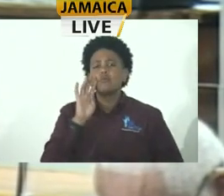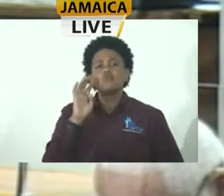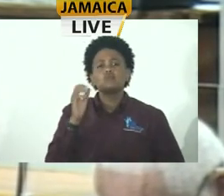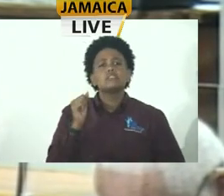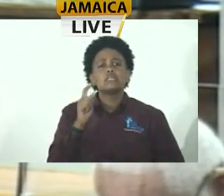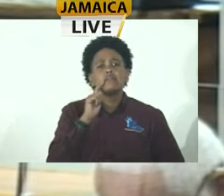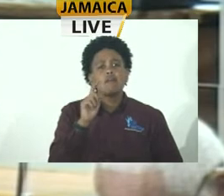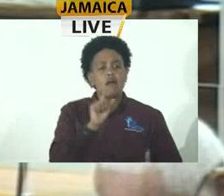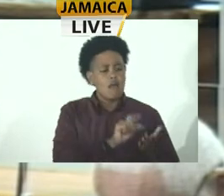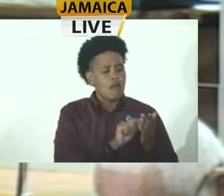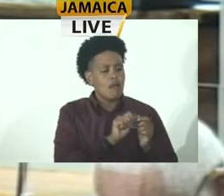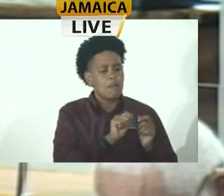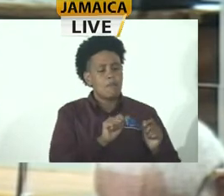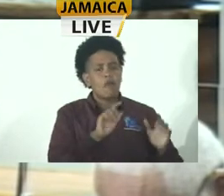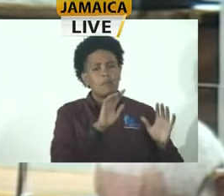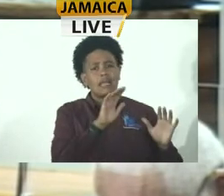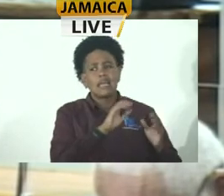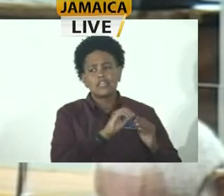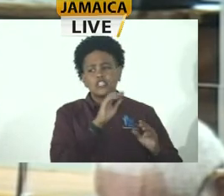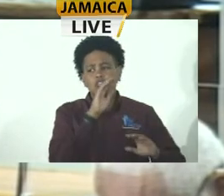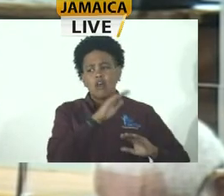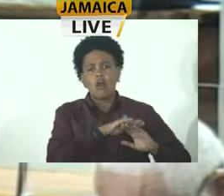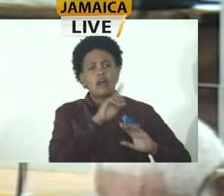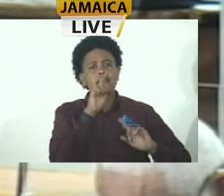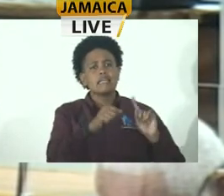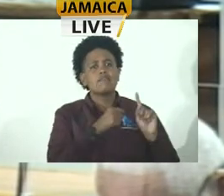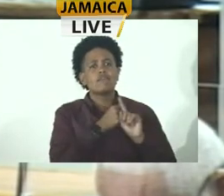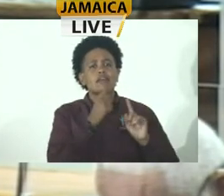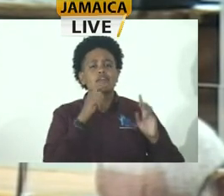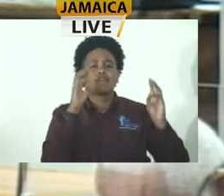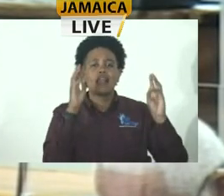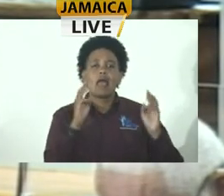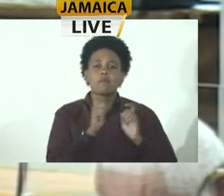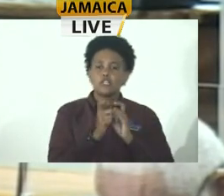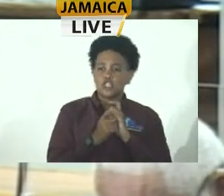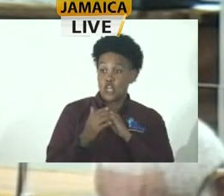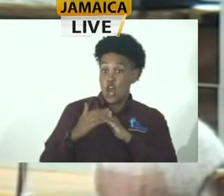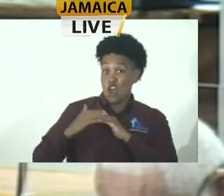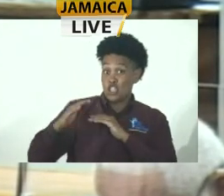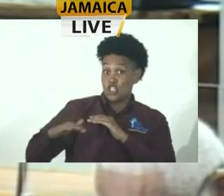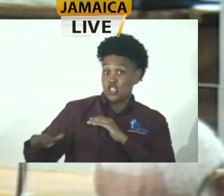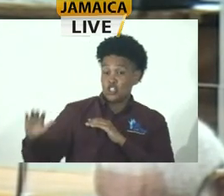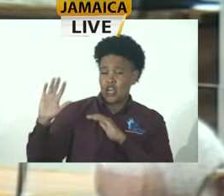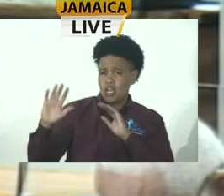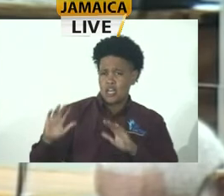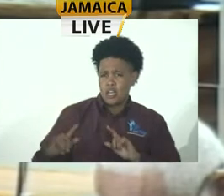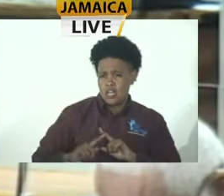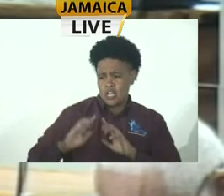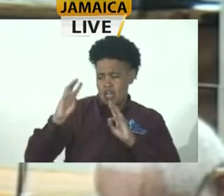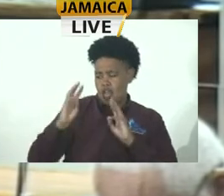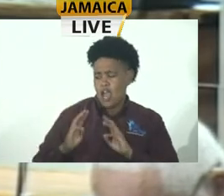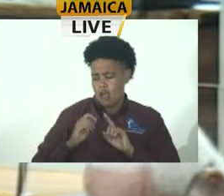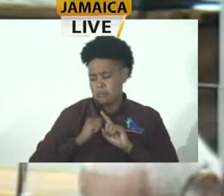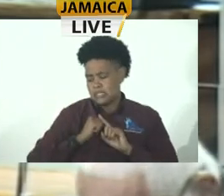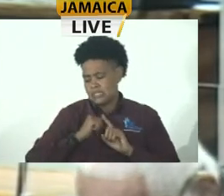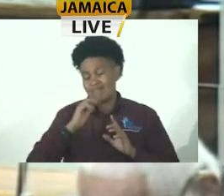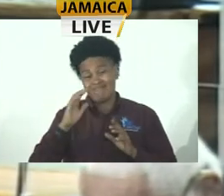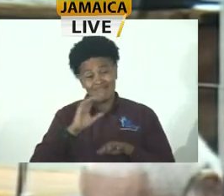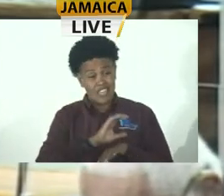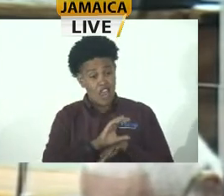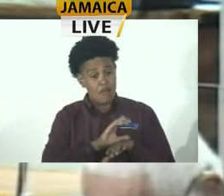publication on the effect of climate change on the children of the caribbean and latin